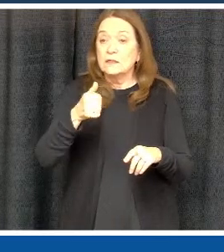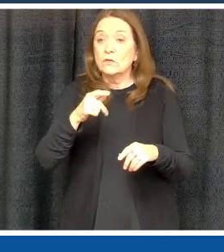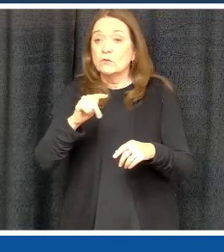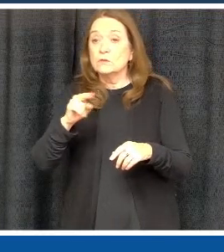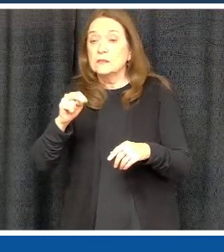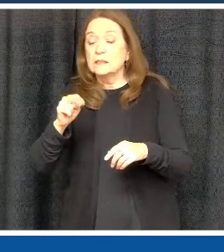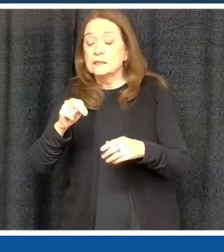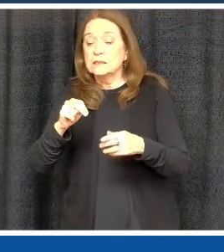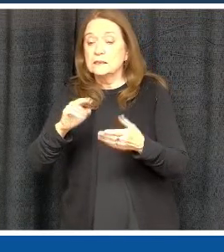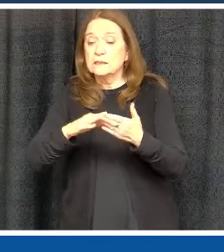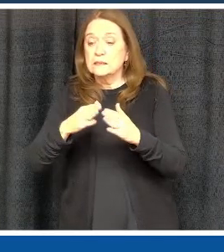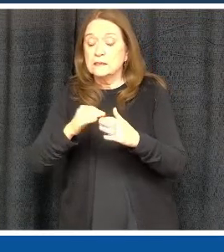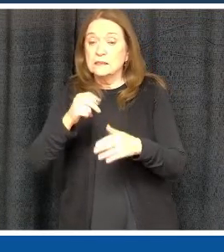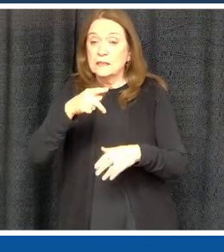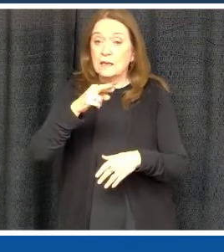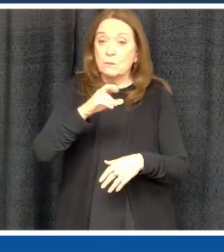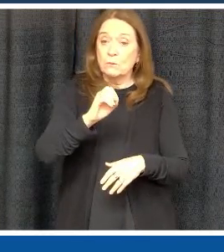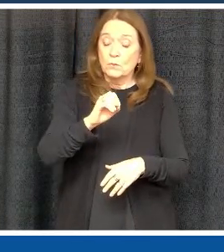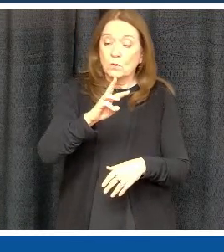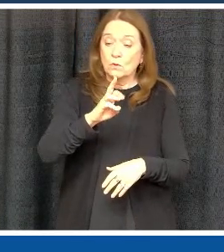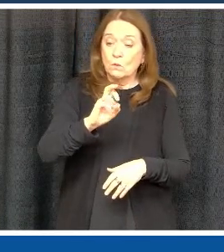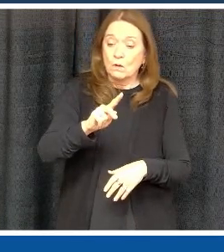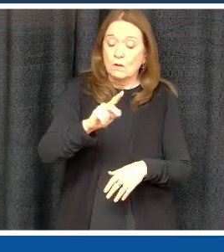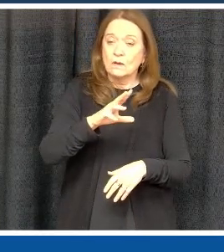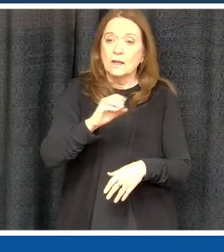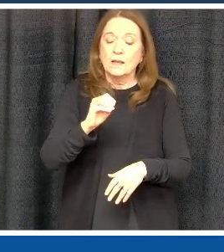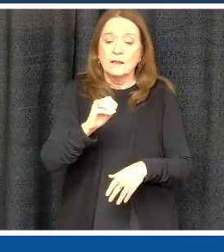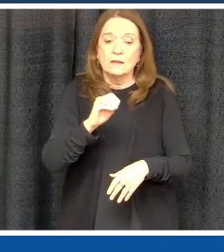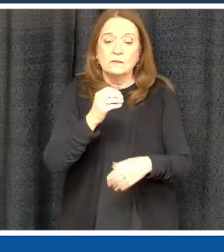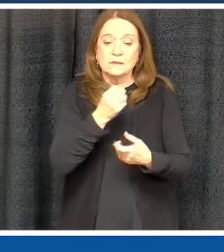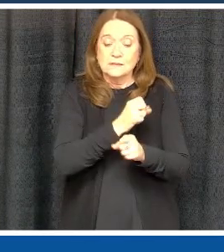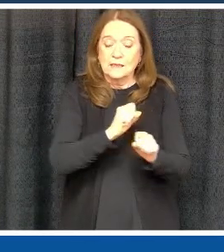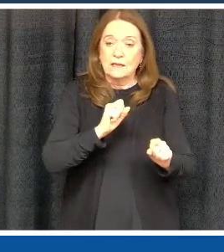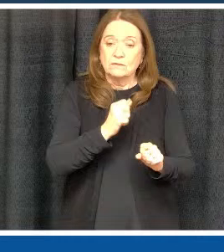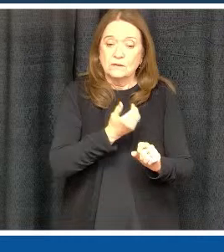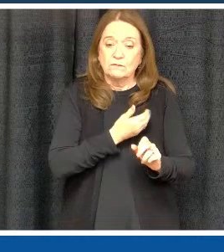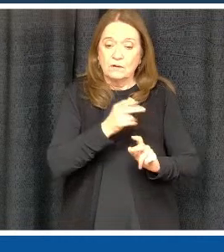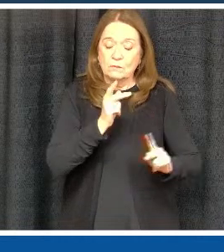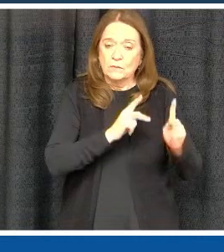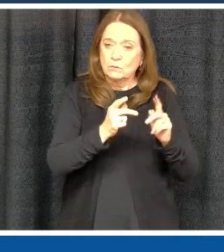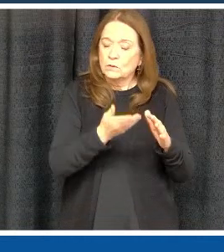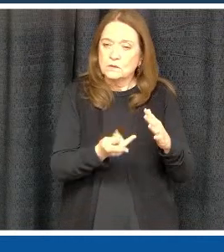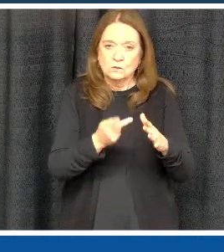ProWalk. Accessibility and the safety of our residents is now a priority.